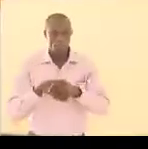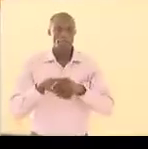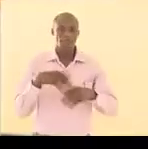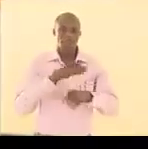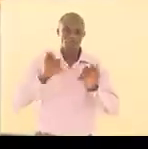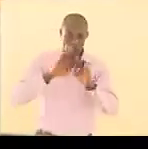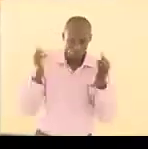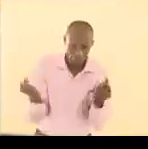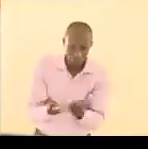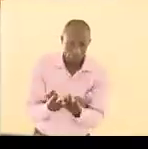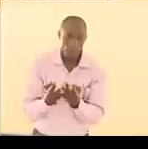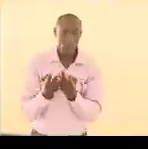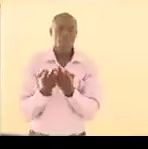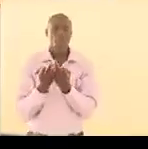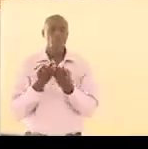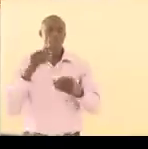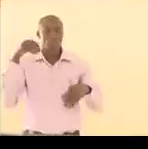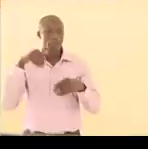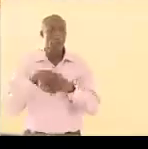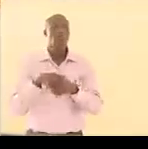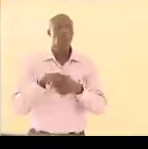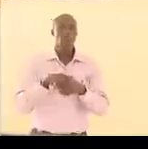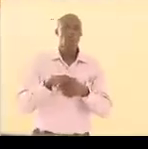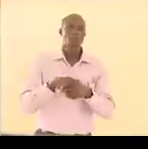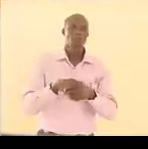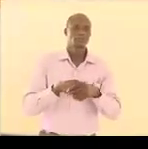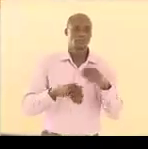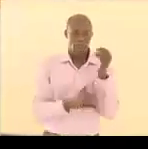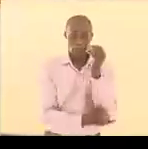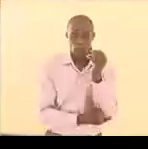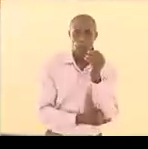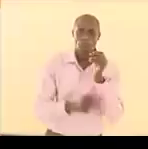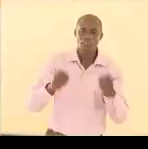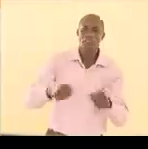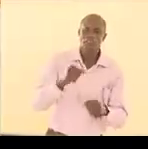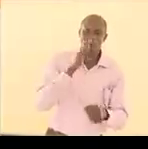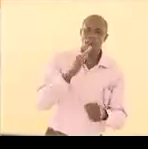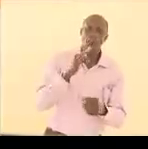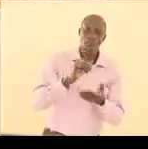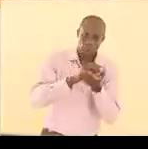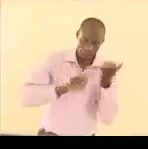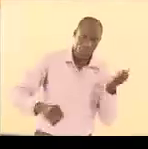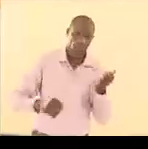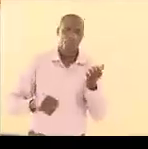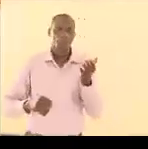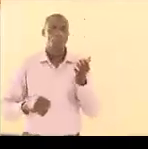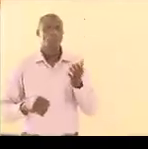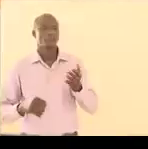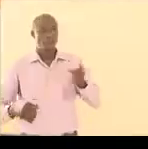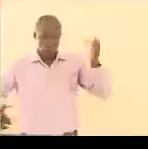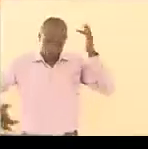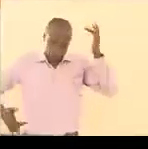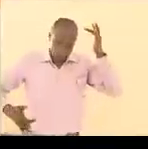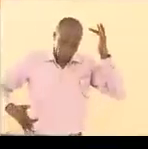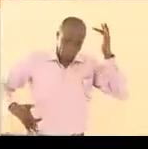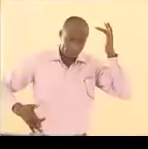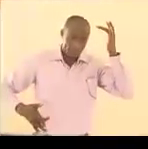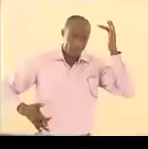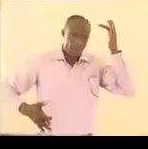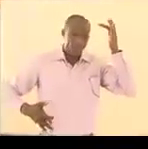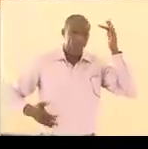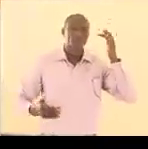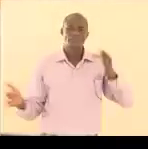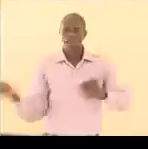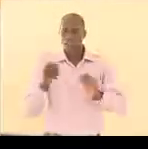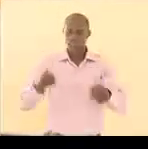family life, terrorist insurgency and herdsmen violence, cancer, diabetes and other